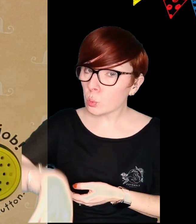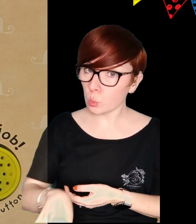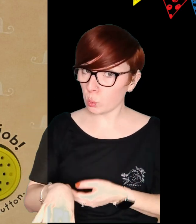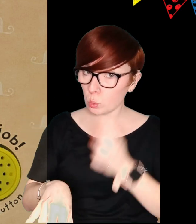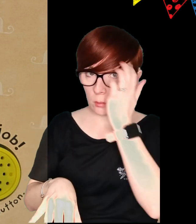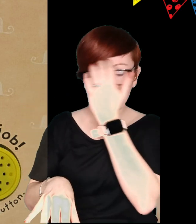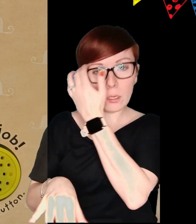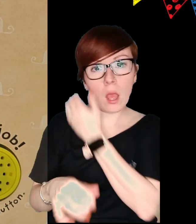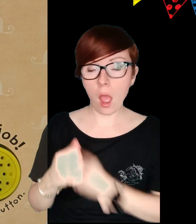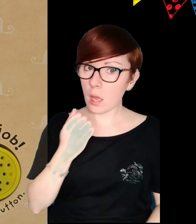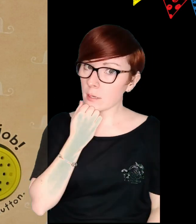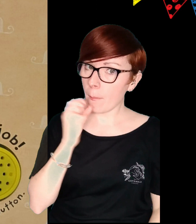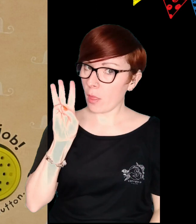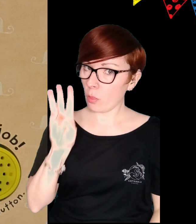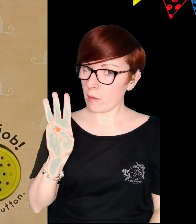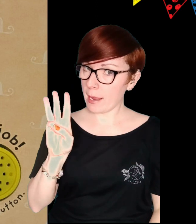clean again.